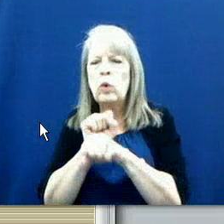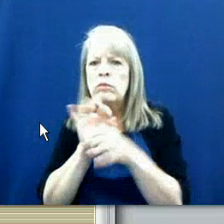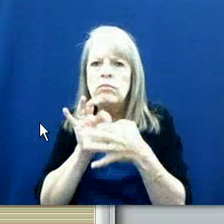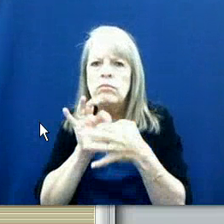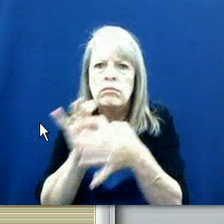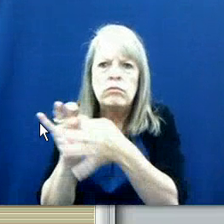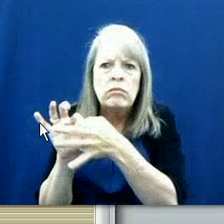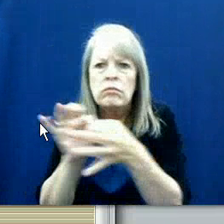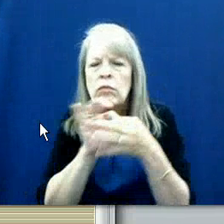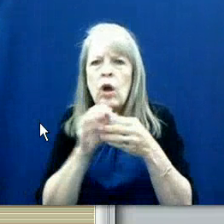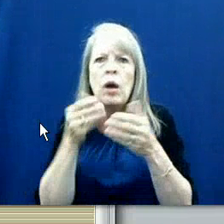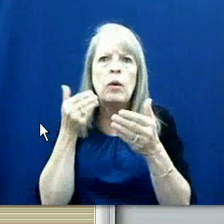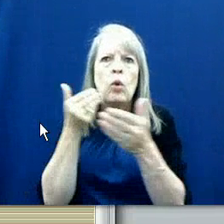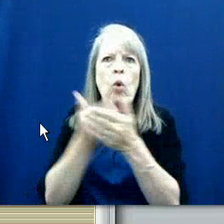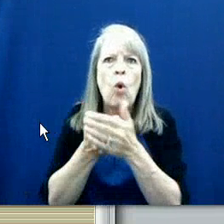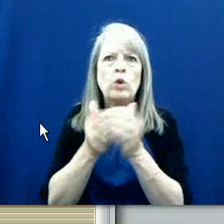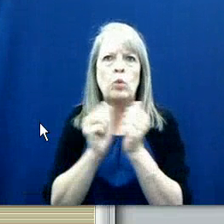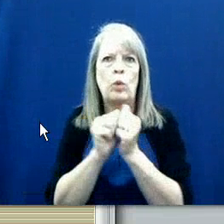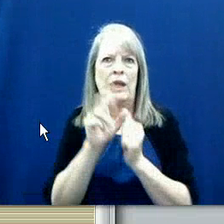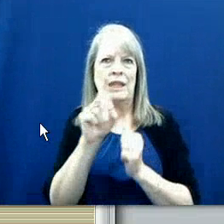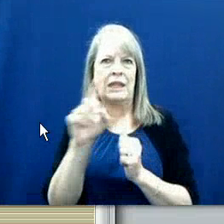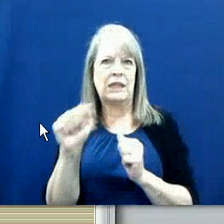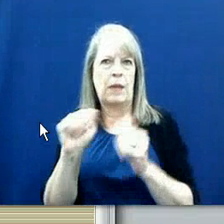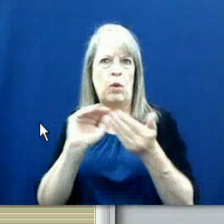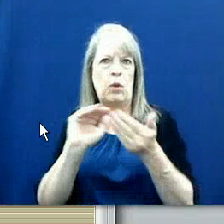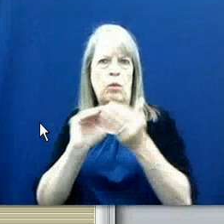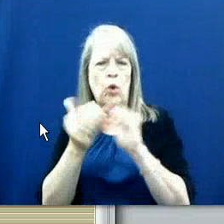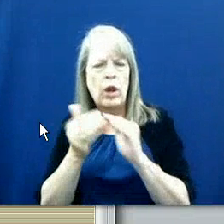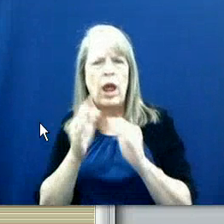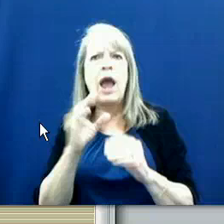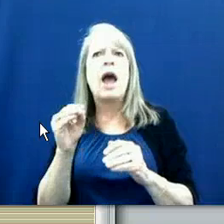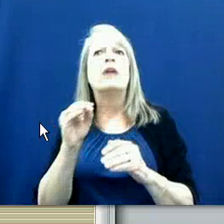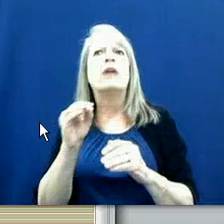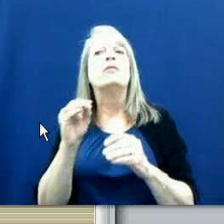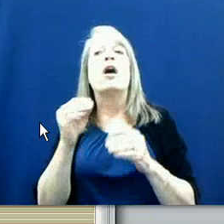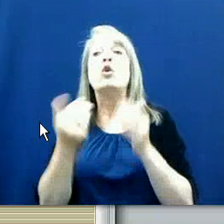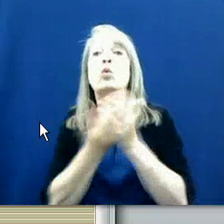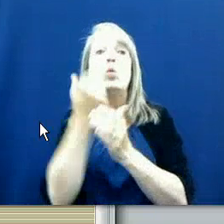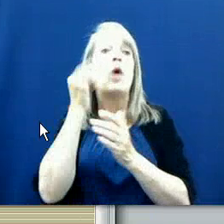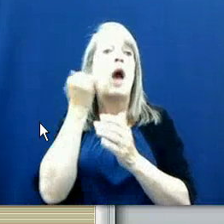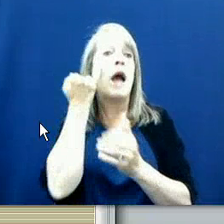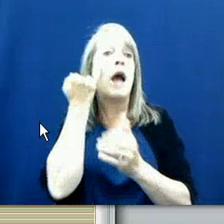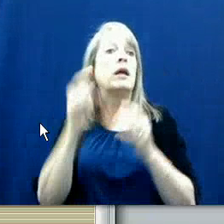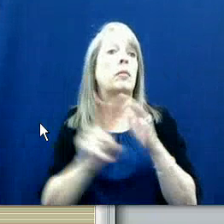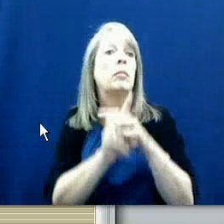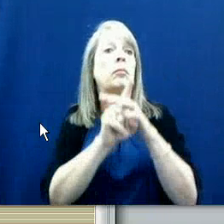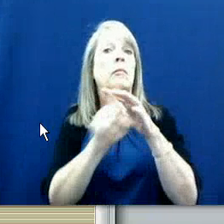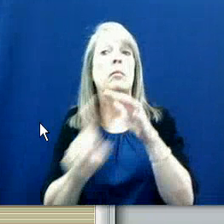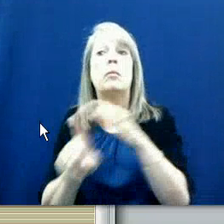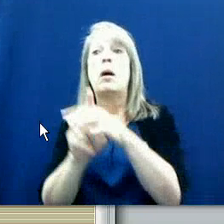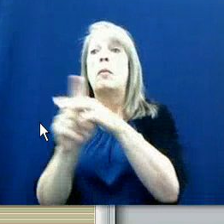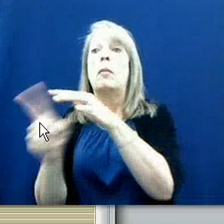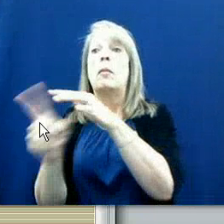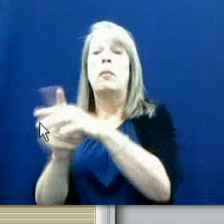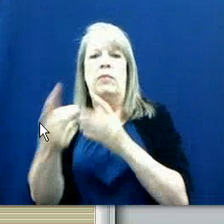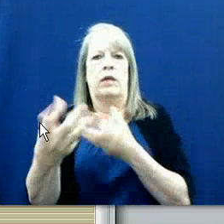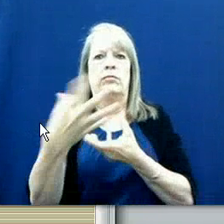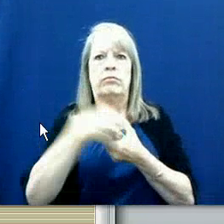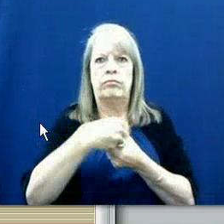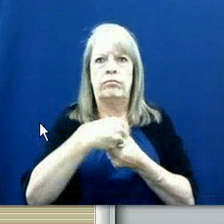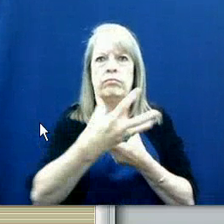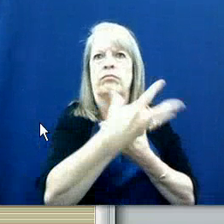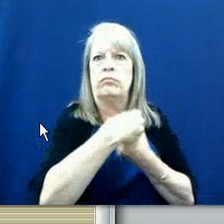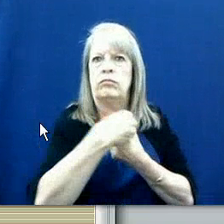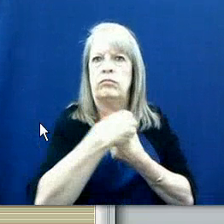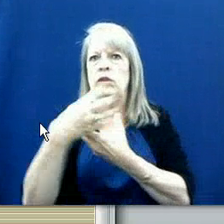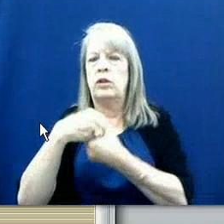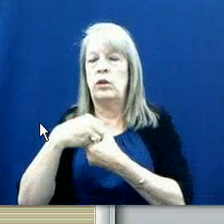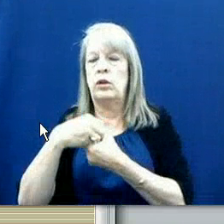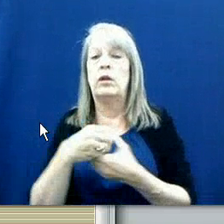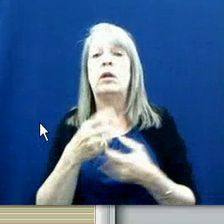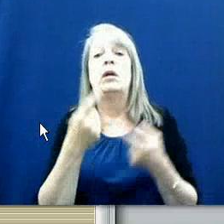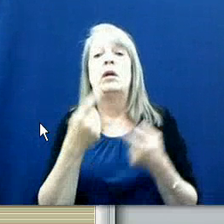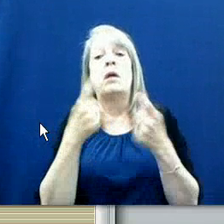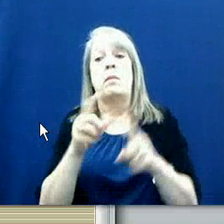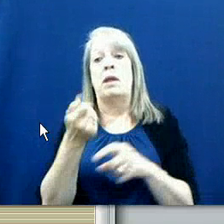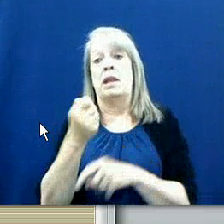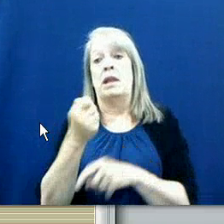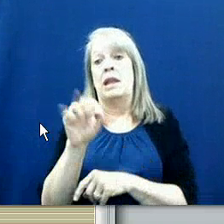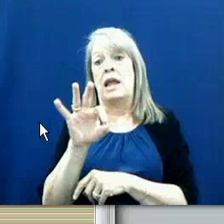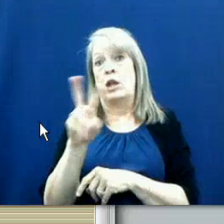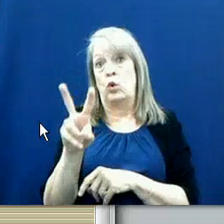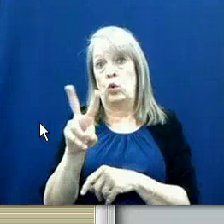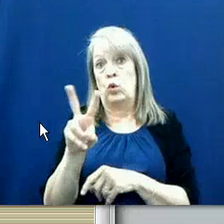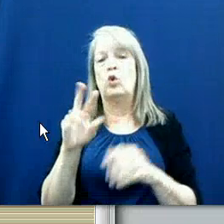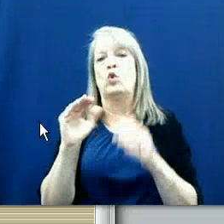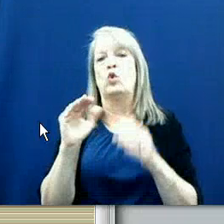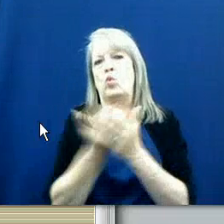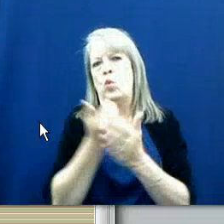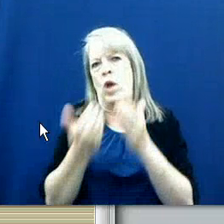disability community and has integrated emerging concepts into its regulations and services. In 1992, new